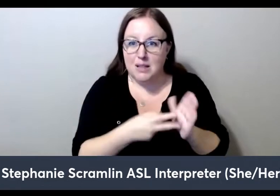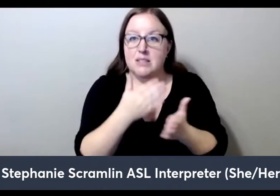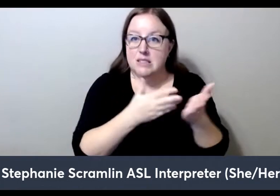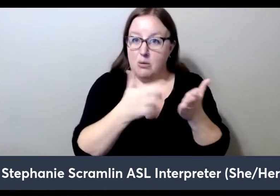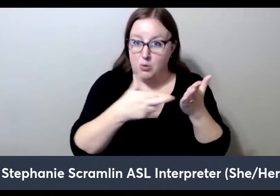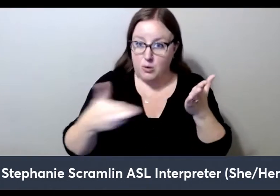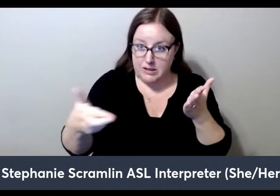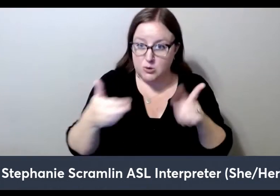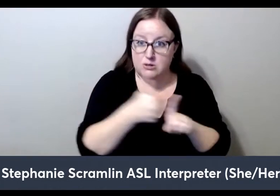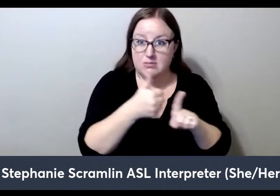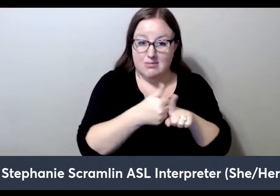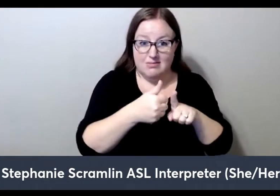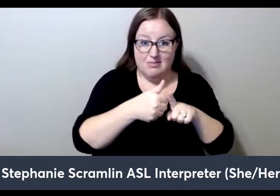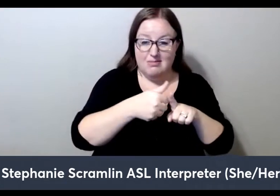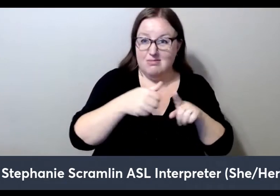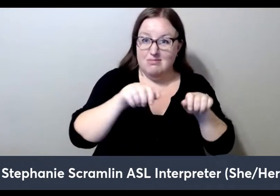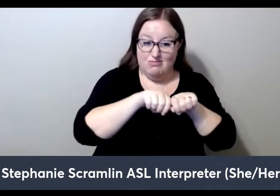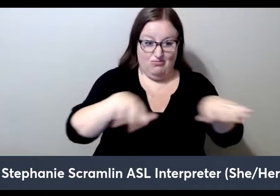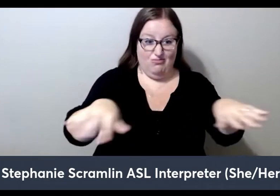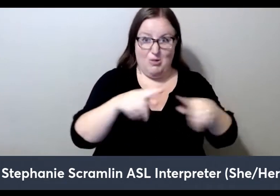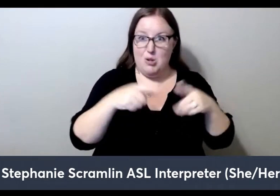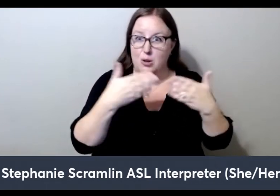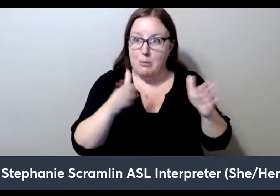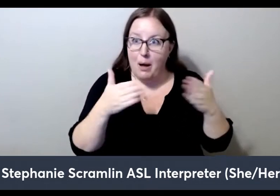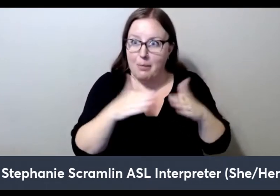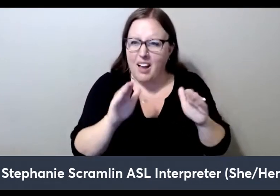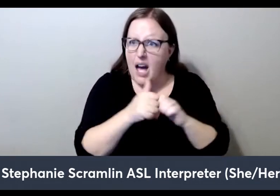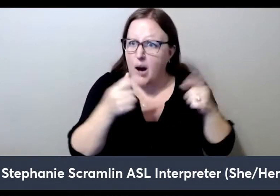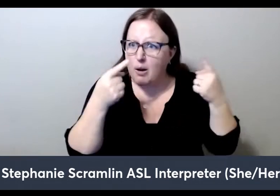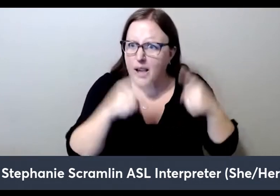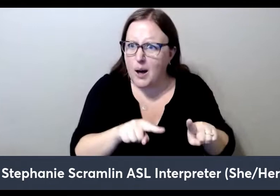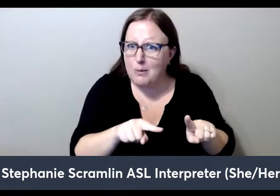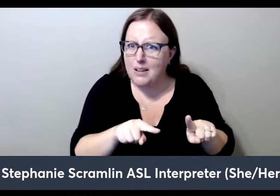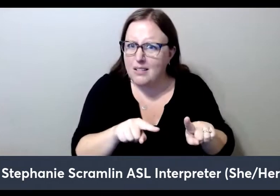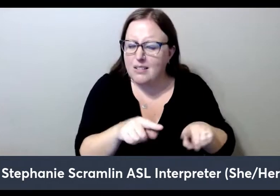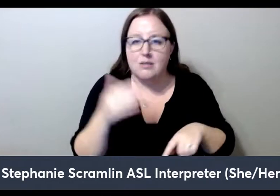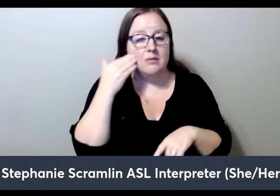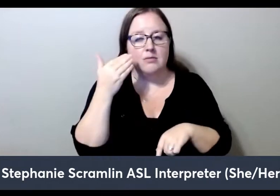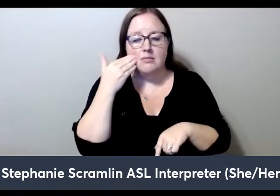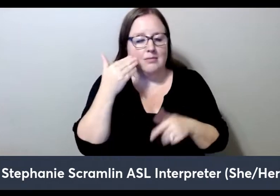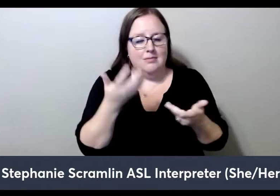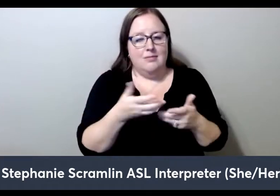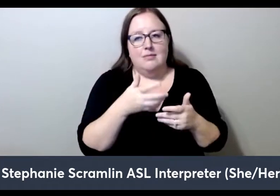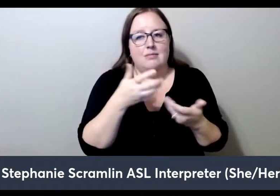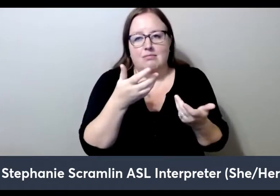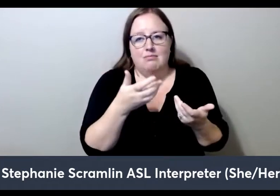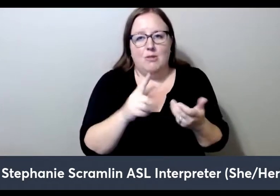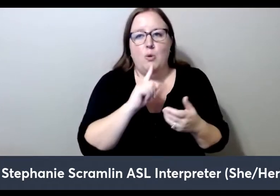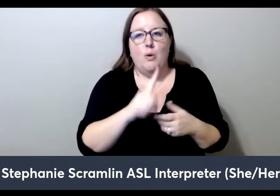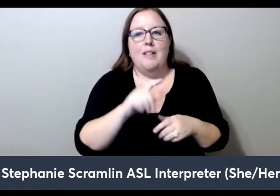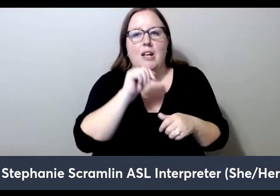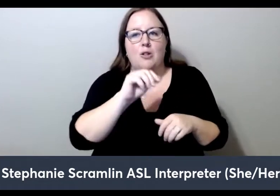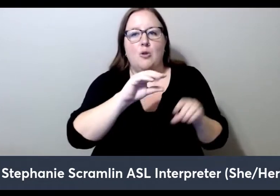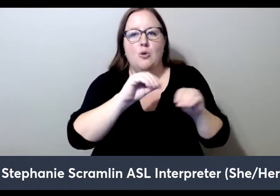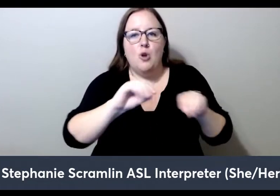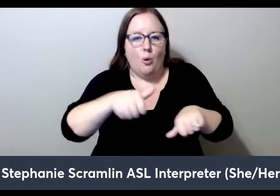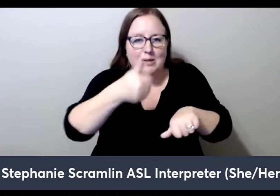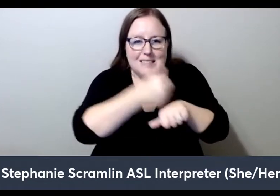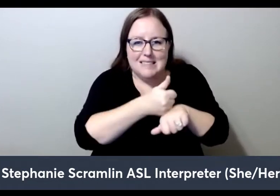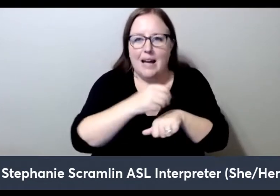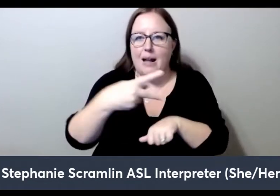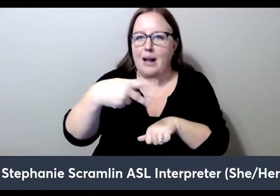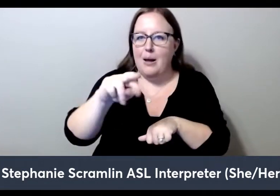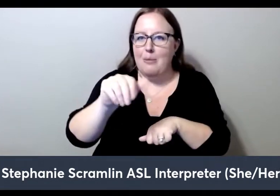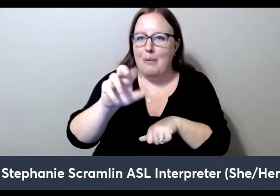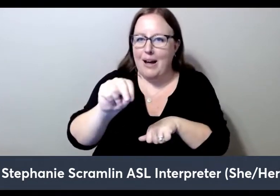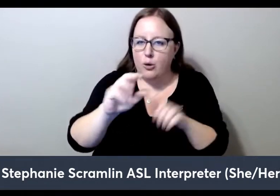actually got leaked to the public. And we're like, well, how did this happen? It was because there wasn't a set pattern for how to actually deploy